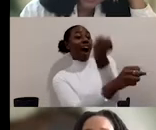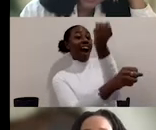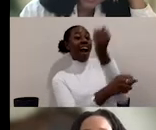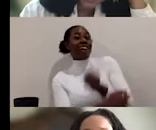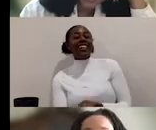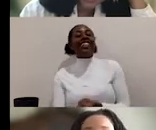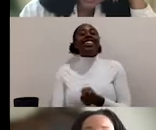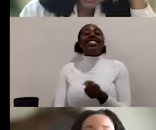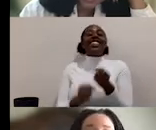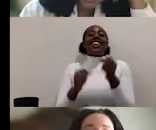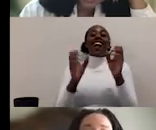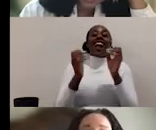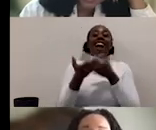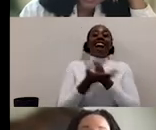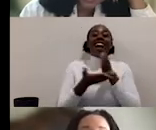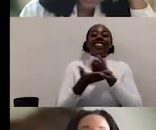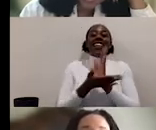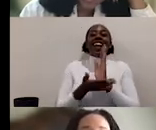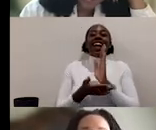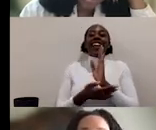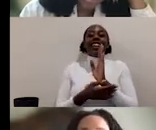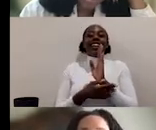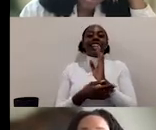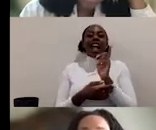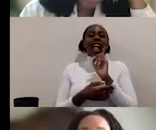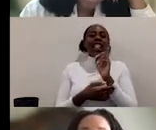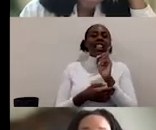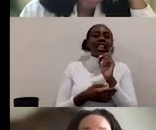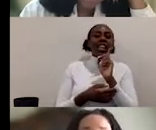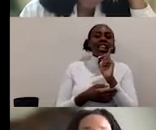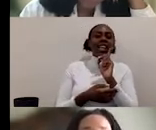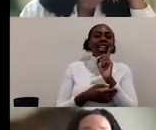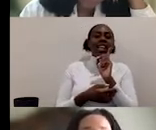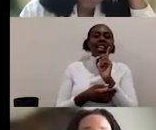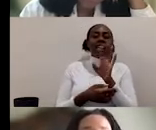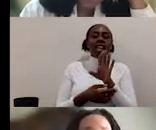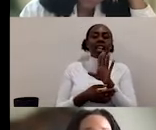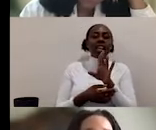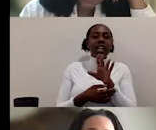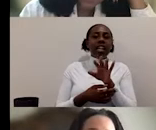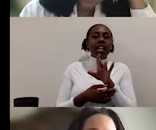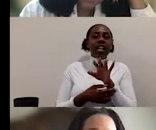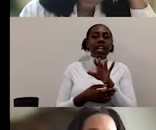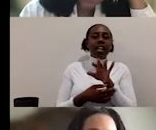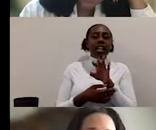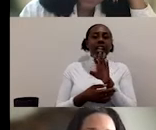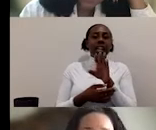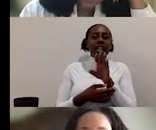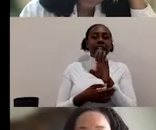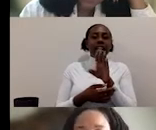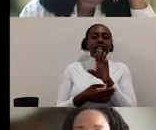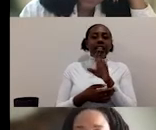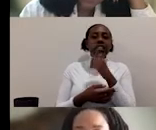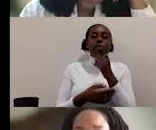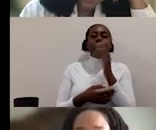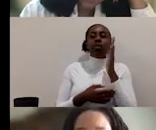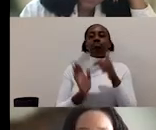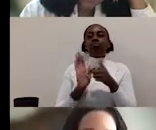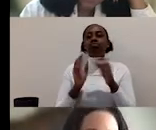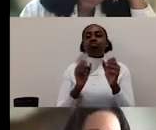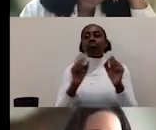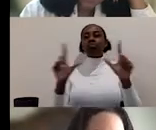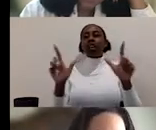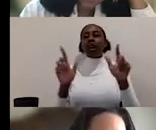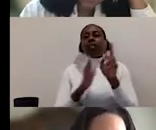all right, let's go. I think Dee is gonna queue us up for those videos. Thanks everyone for playing with